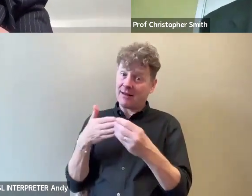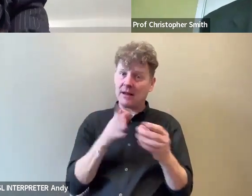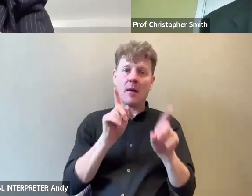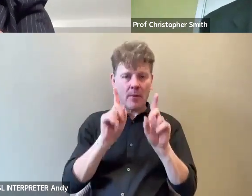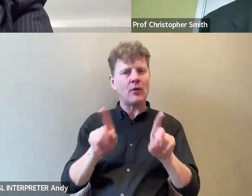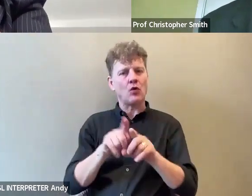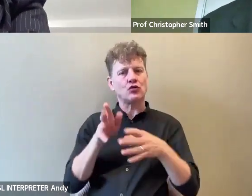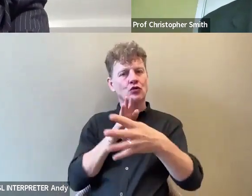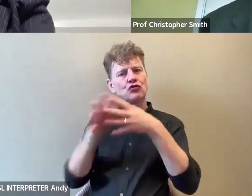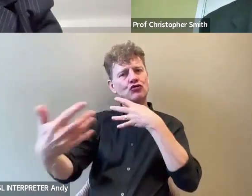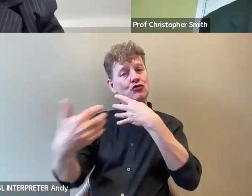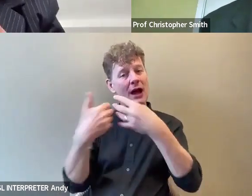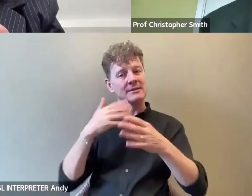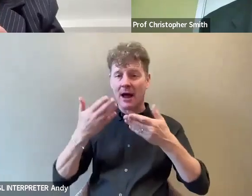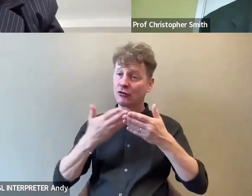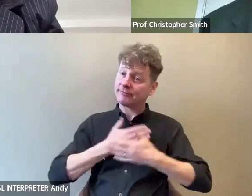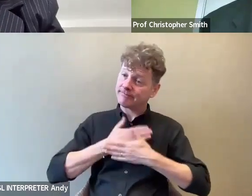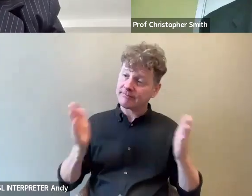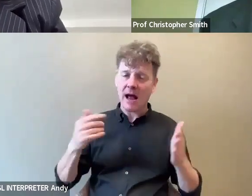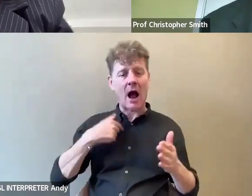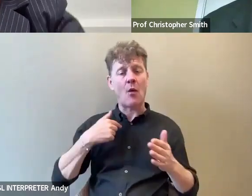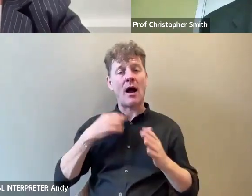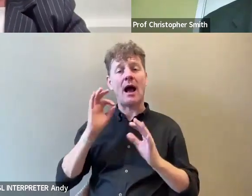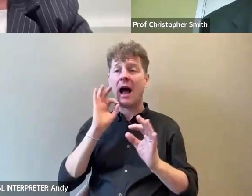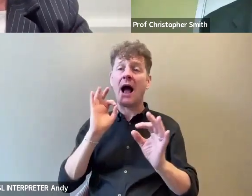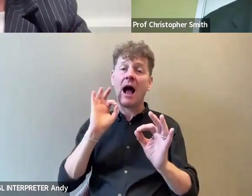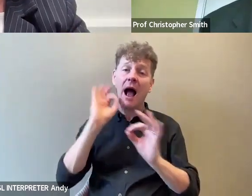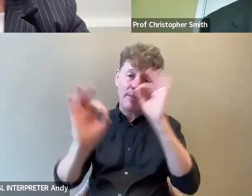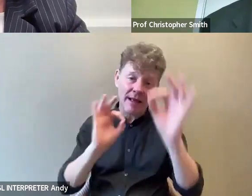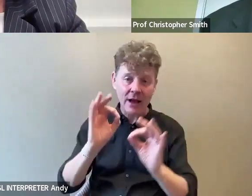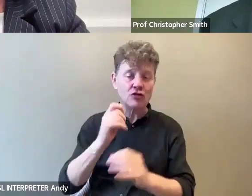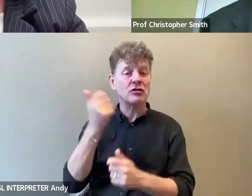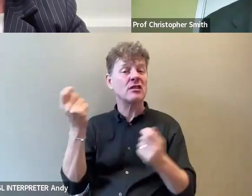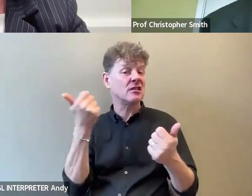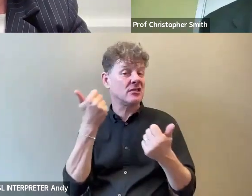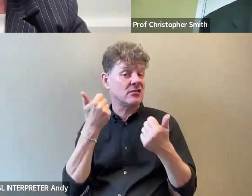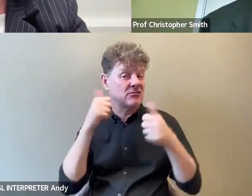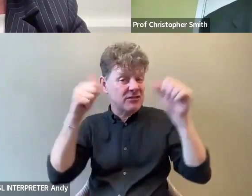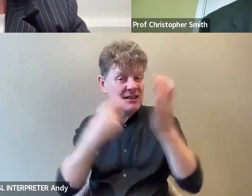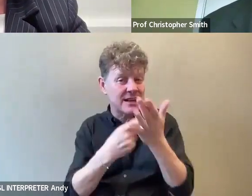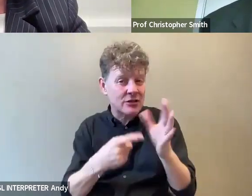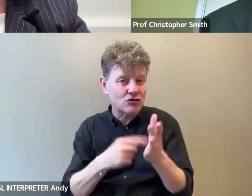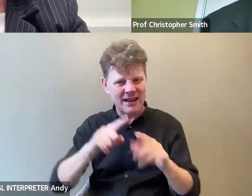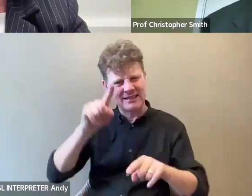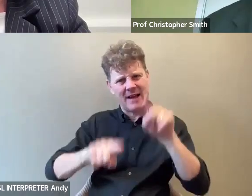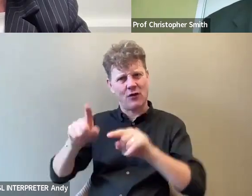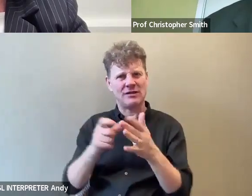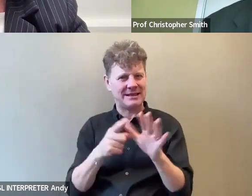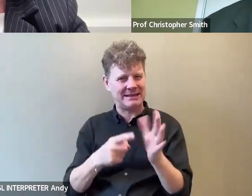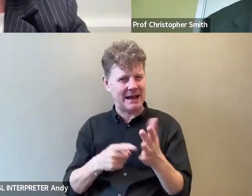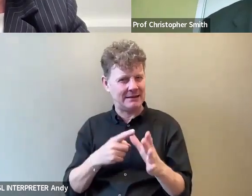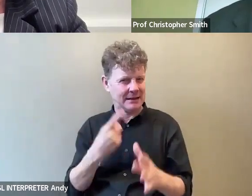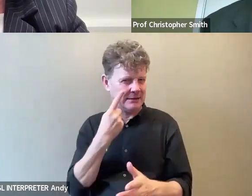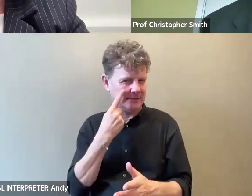publish our UKRI application and success rate diversity data. So that helps us understand what works